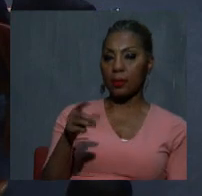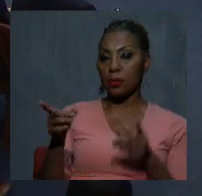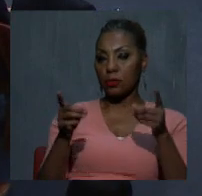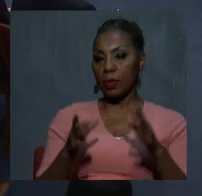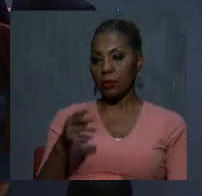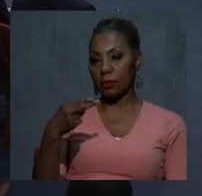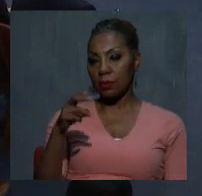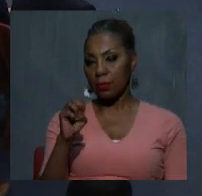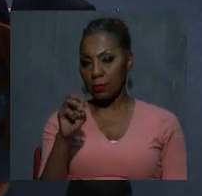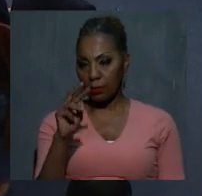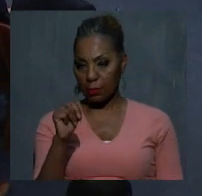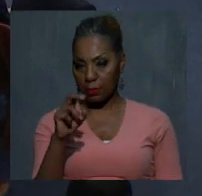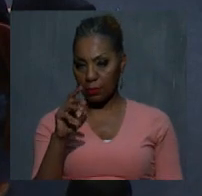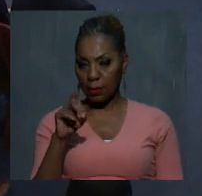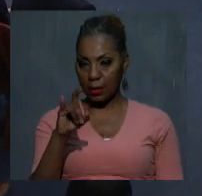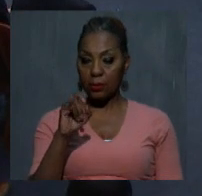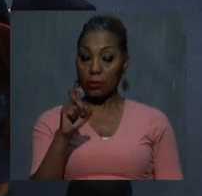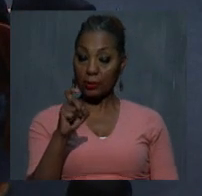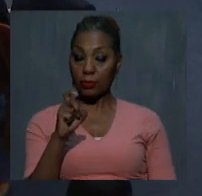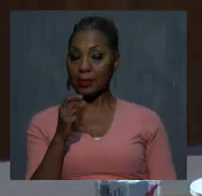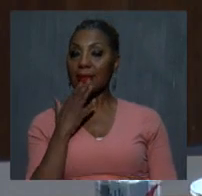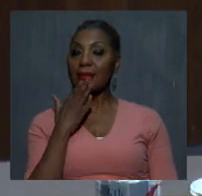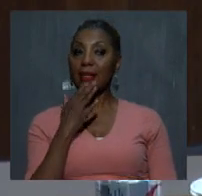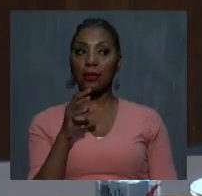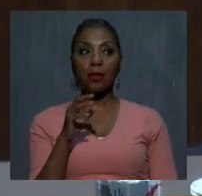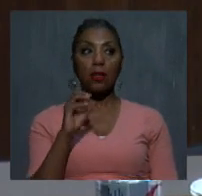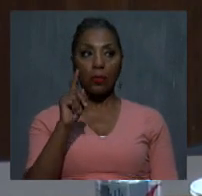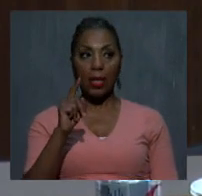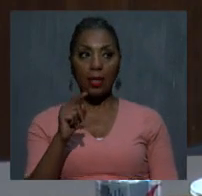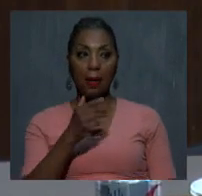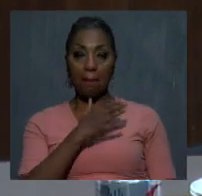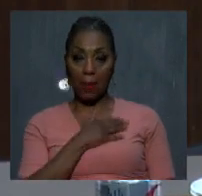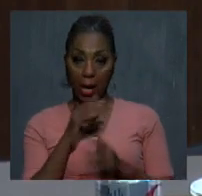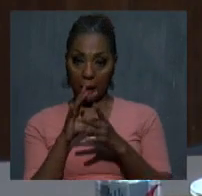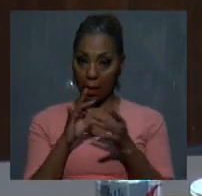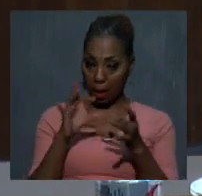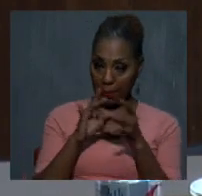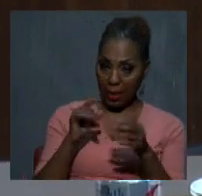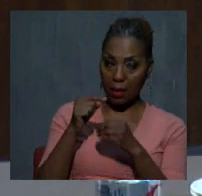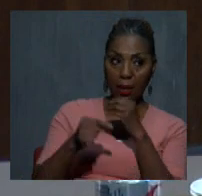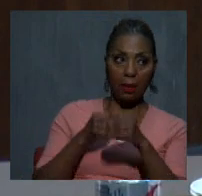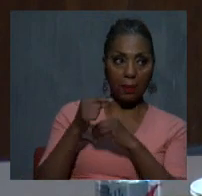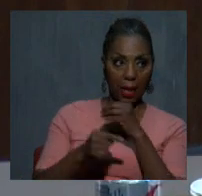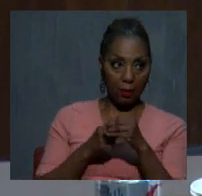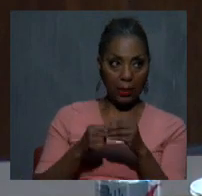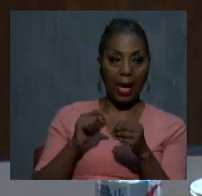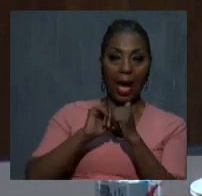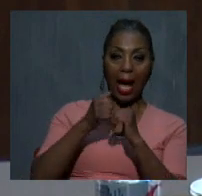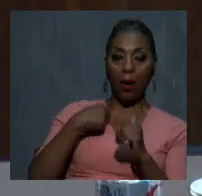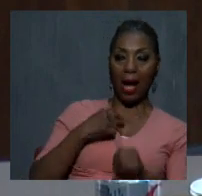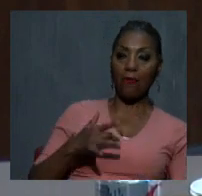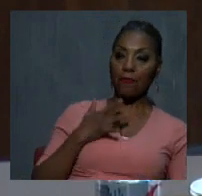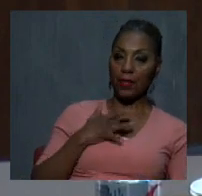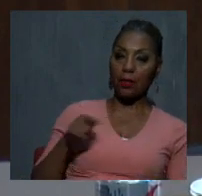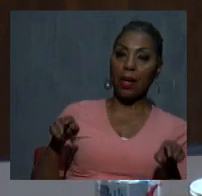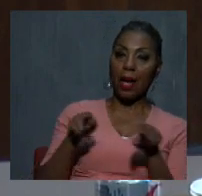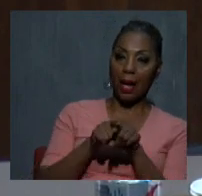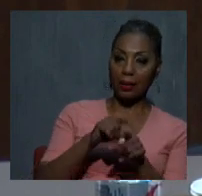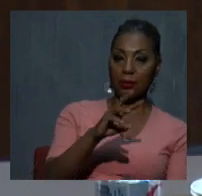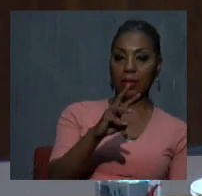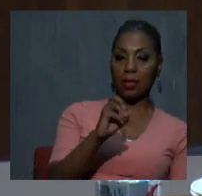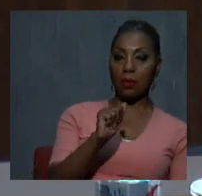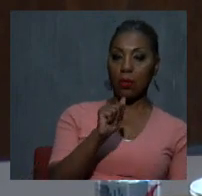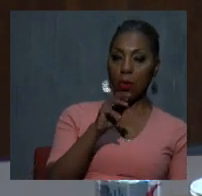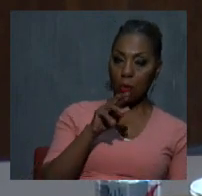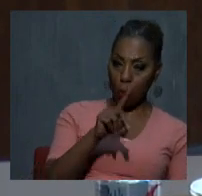please. Thank you, Mayor. When I made my comment, it was with reference to how I feel as a Ward